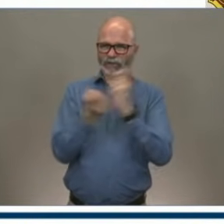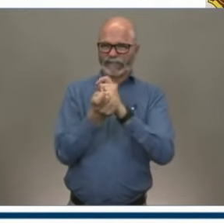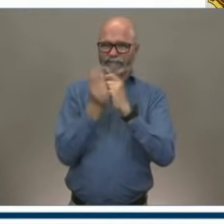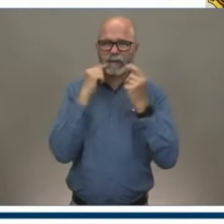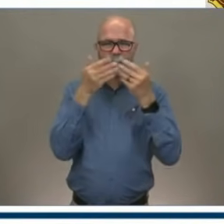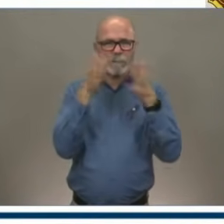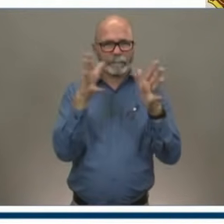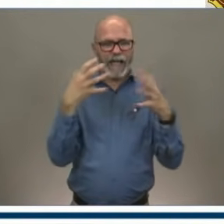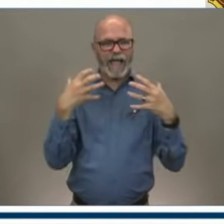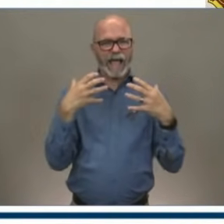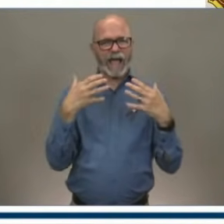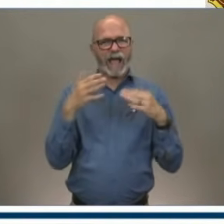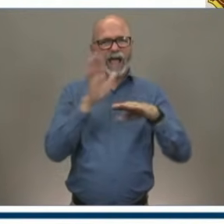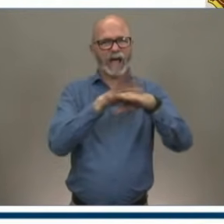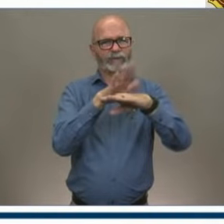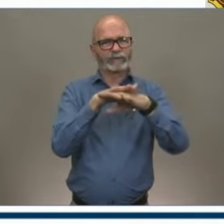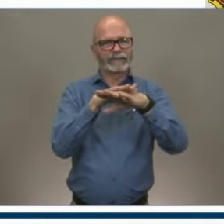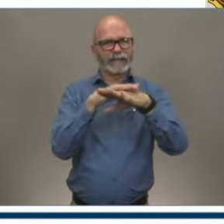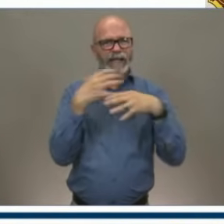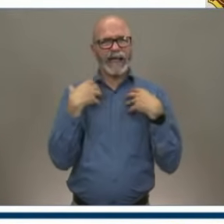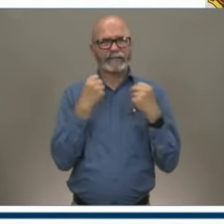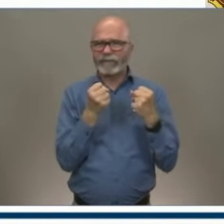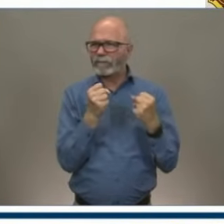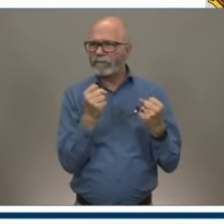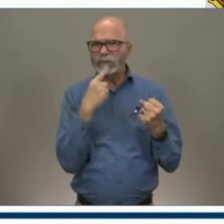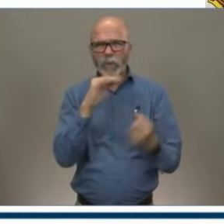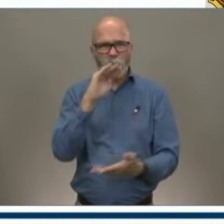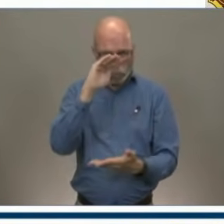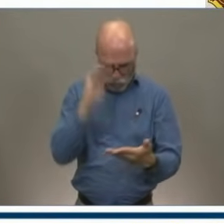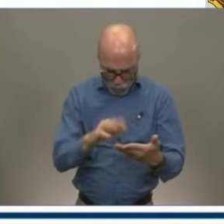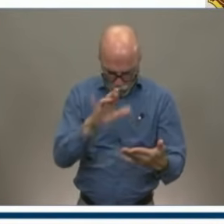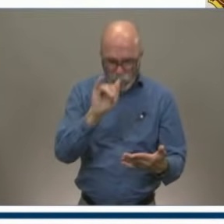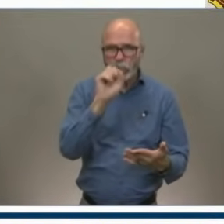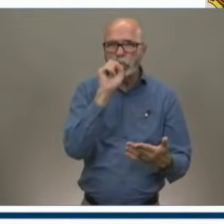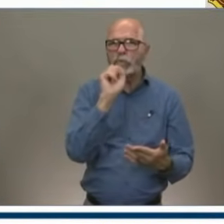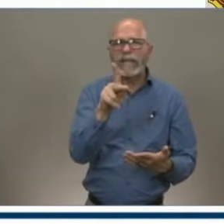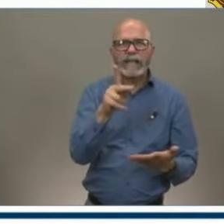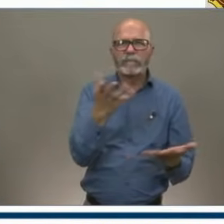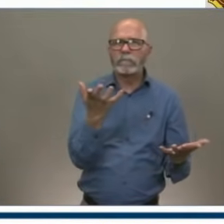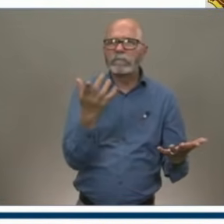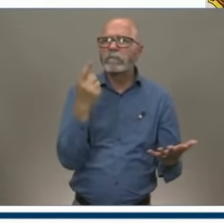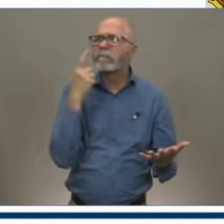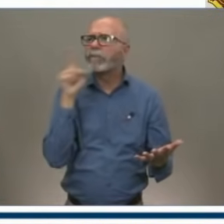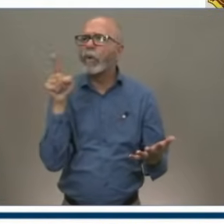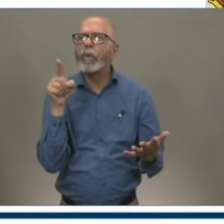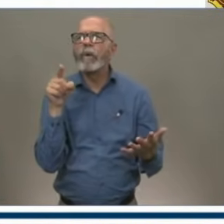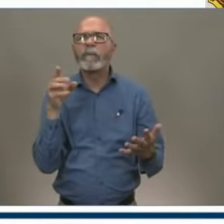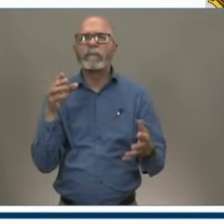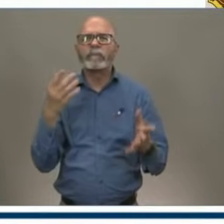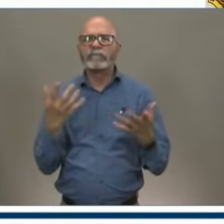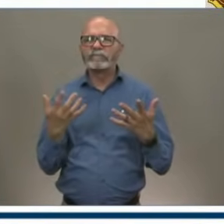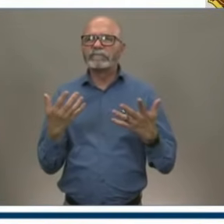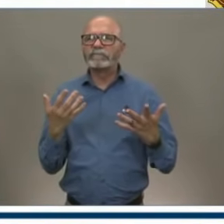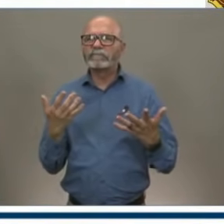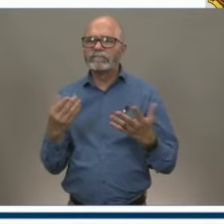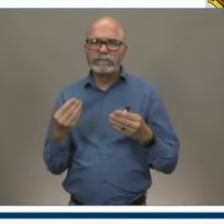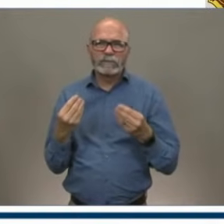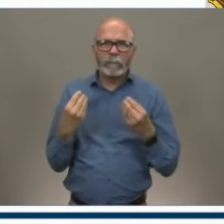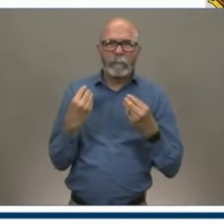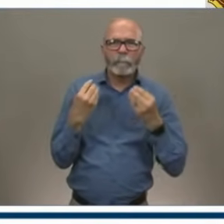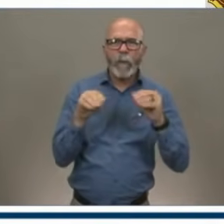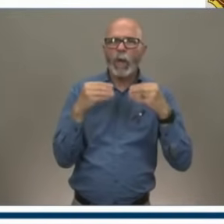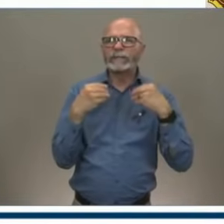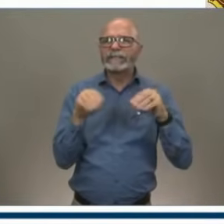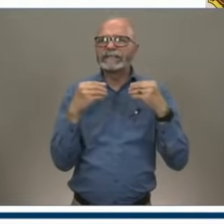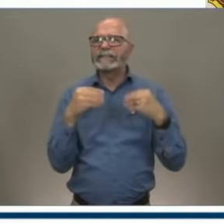the relatively low-risk retail sites, there would no longer be the monitor for symptoms